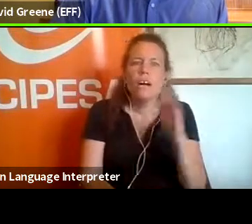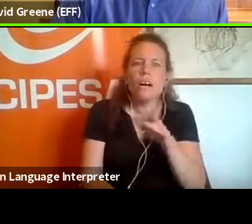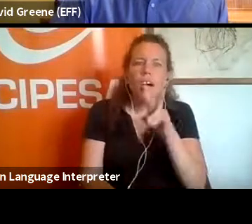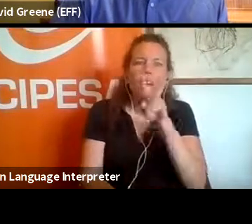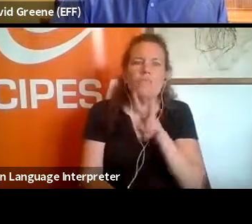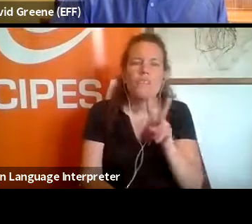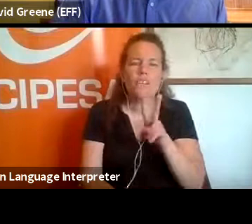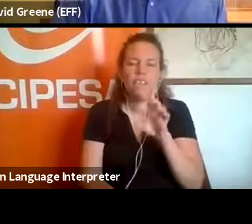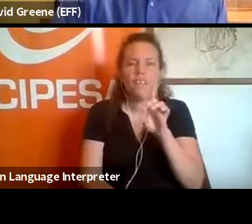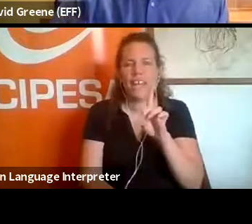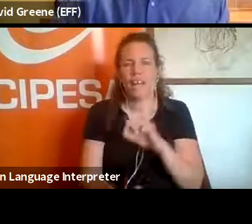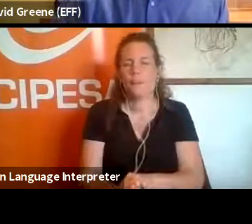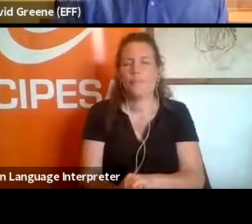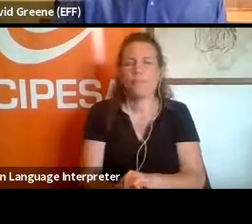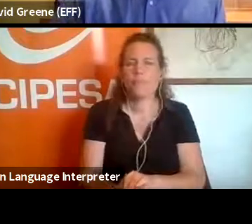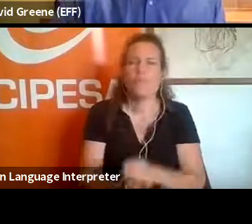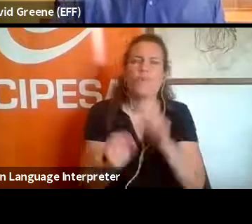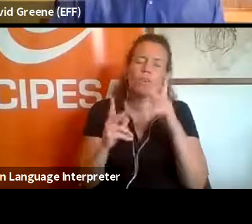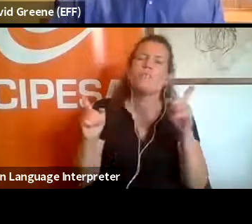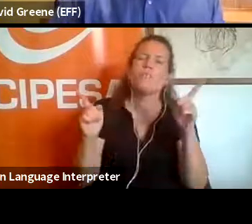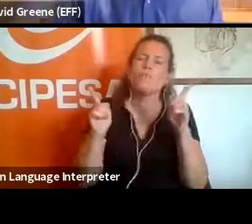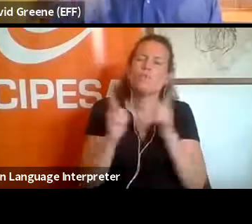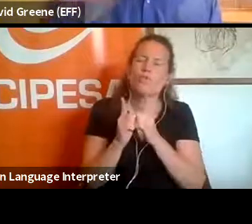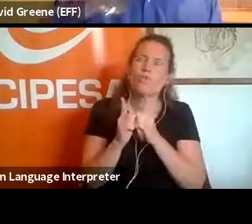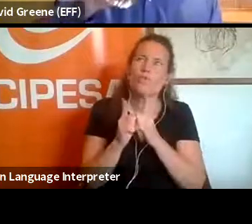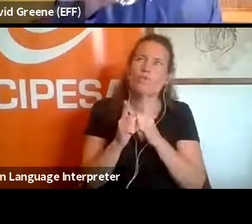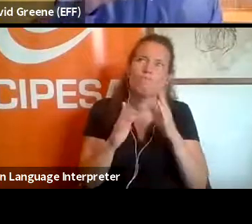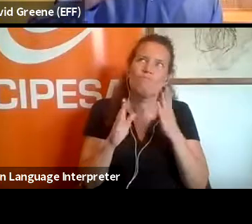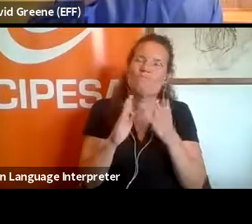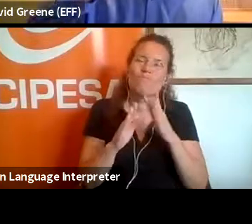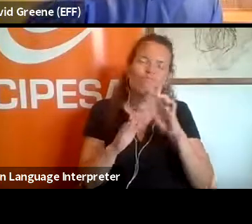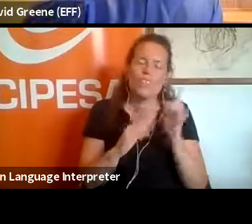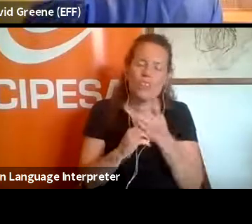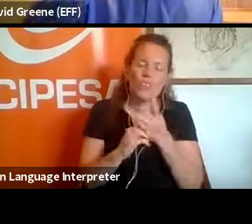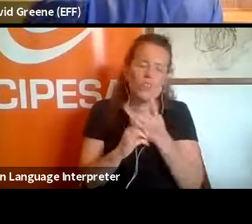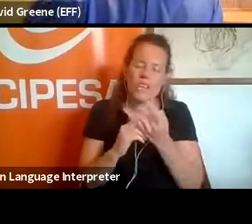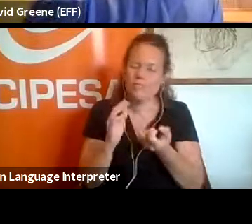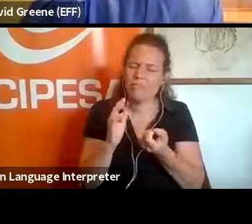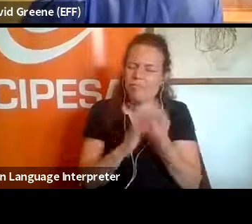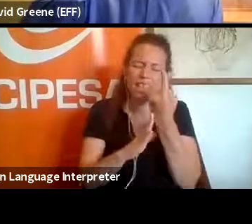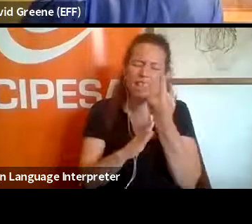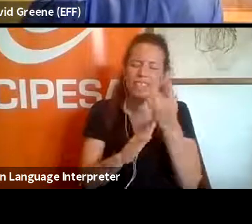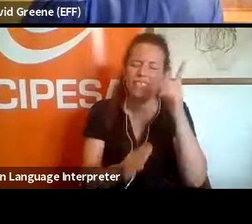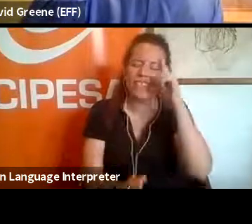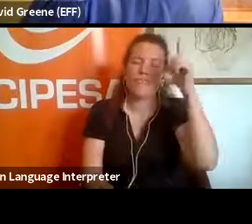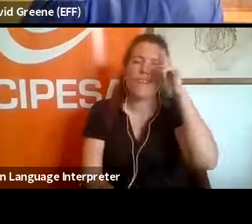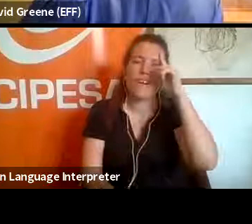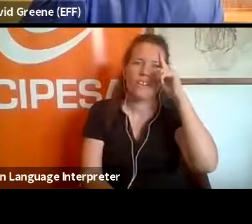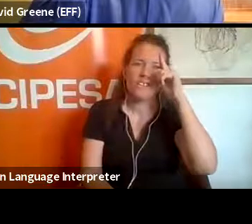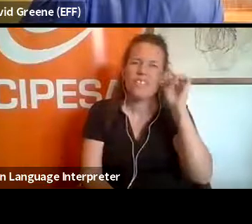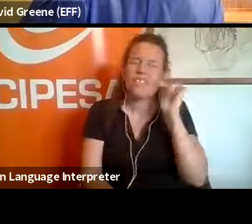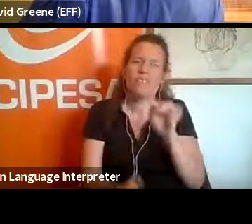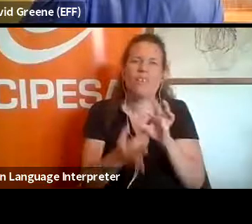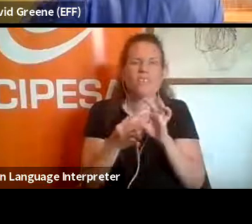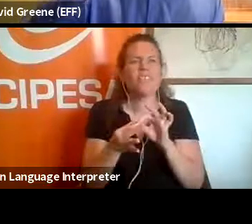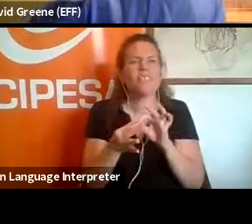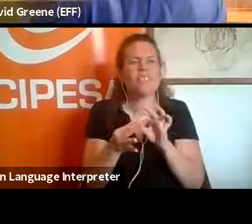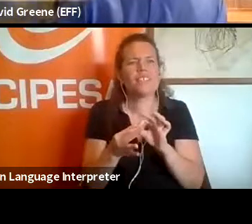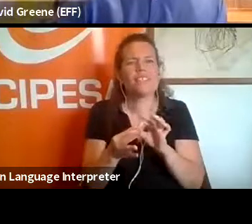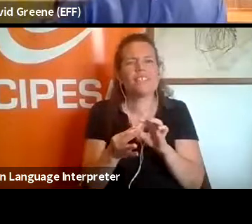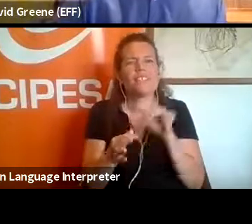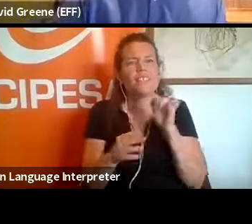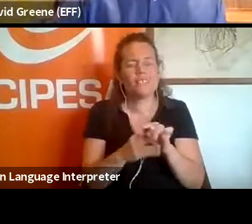Yeah, just quick thoughts and initial thoughts regarding this, considering more, of course, a Latin